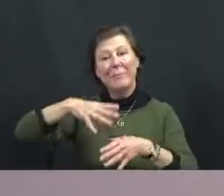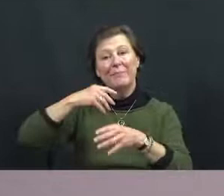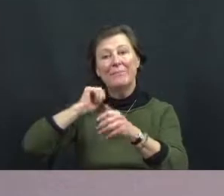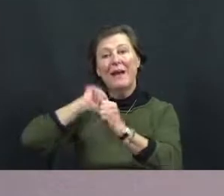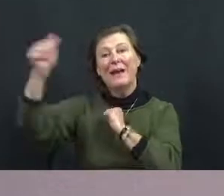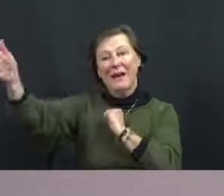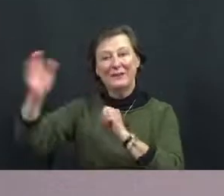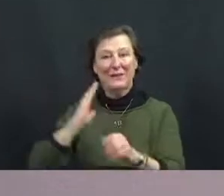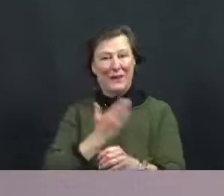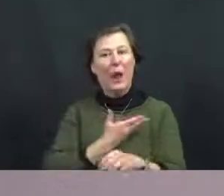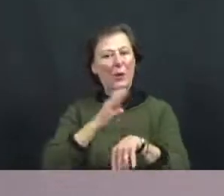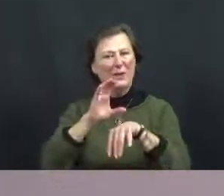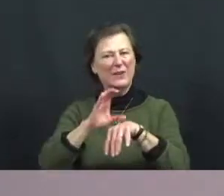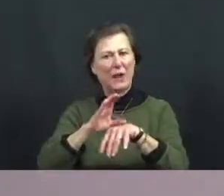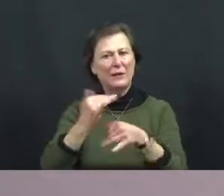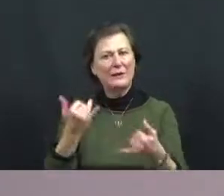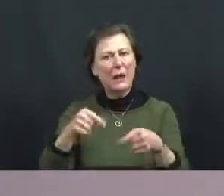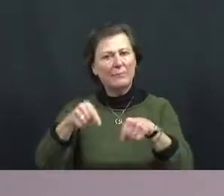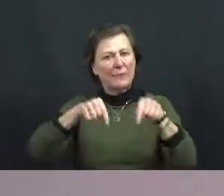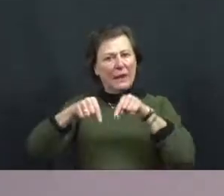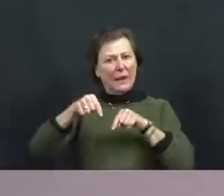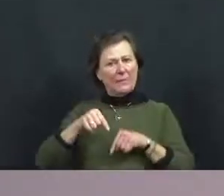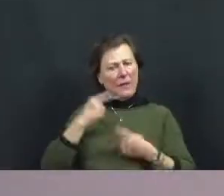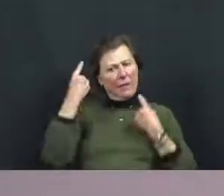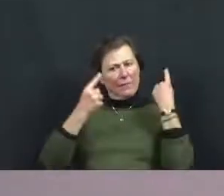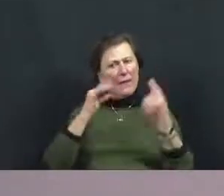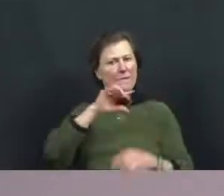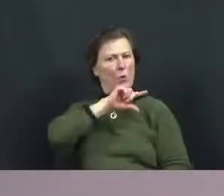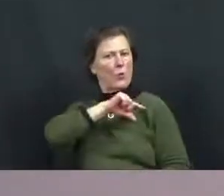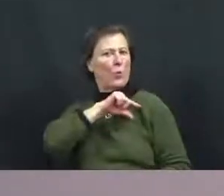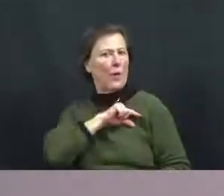step back a minute and consider the qualities that may be necessary for a